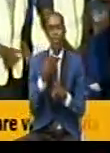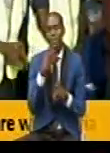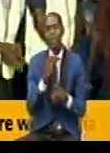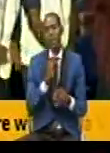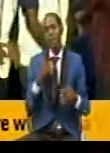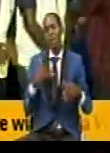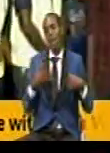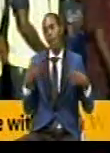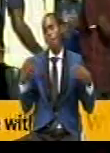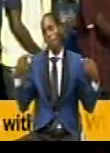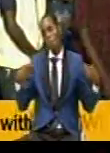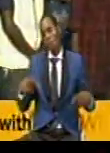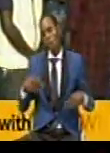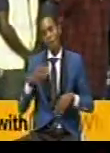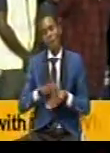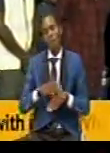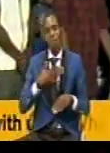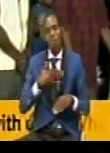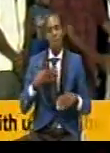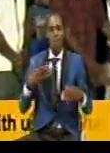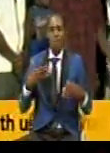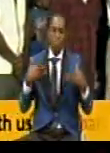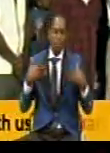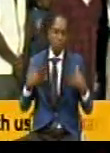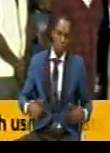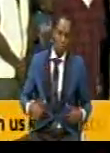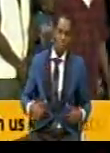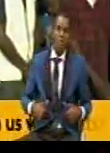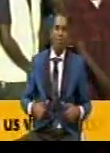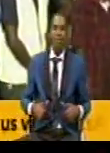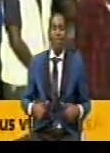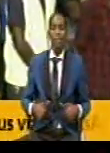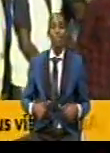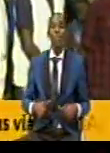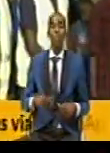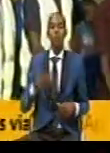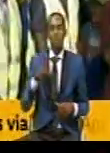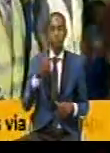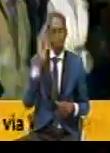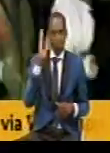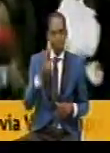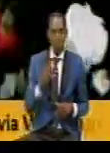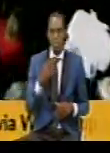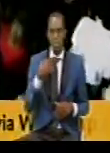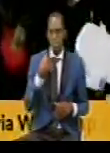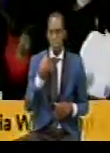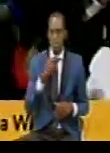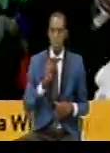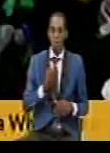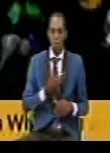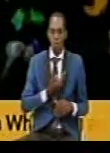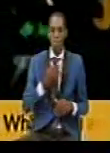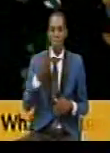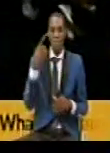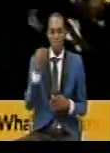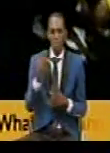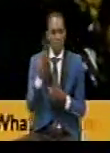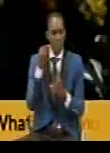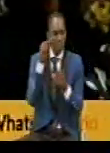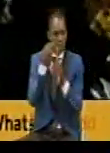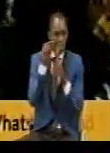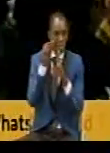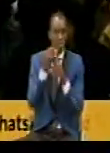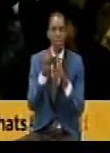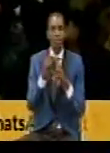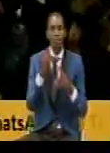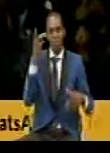not just saying I had pains on my body or mention the symptom, they will tell